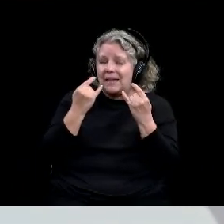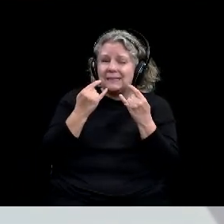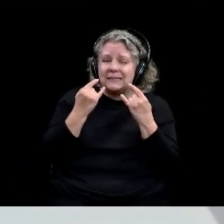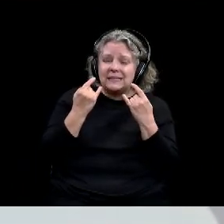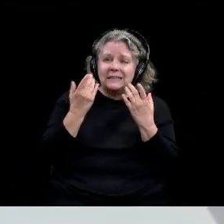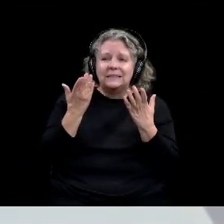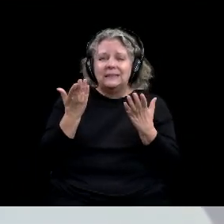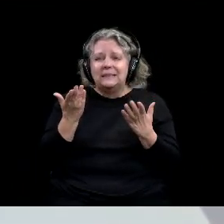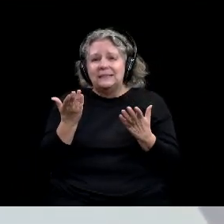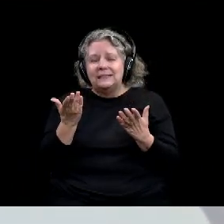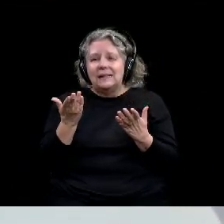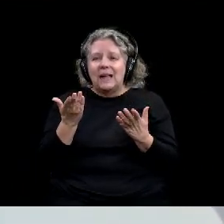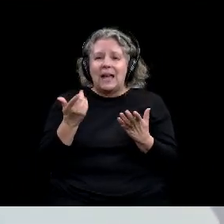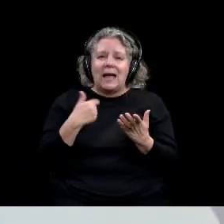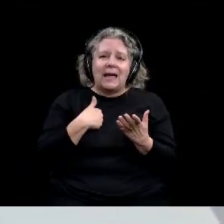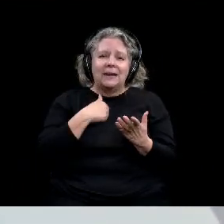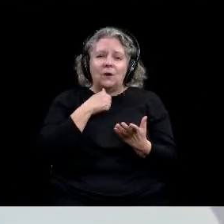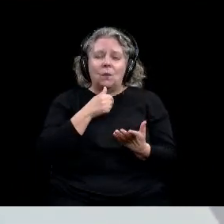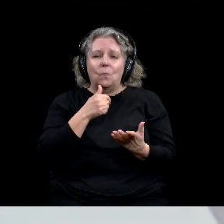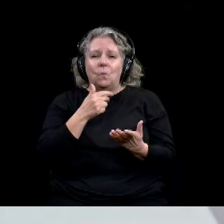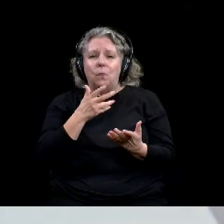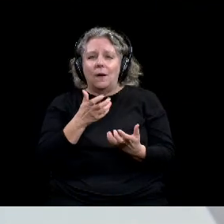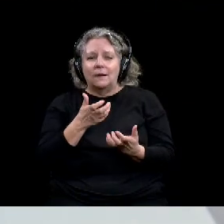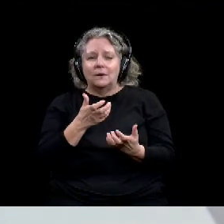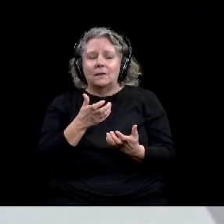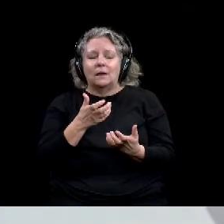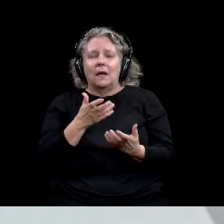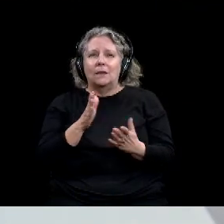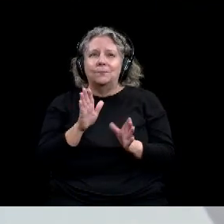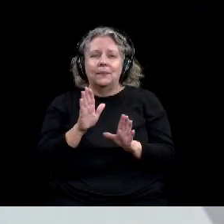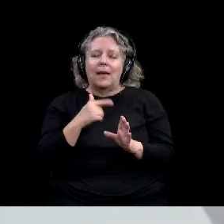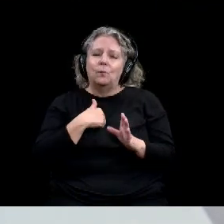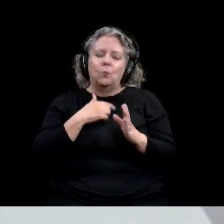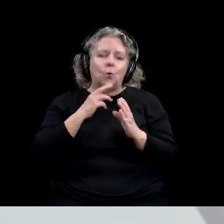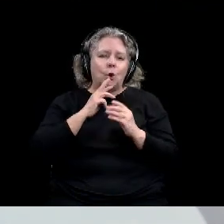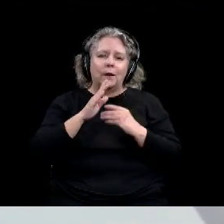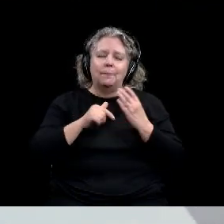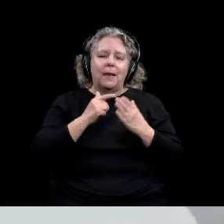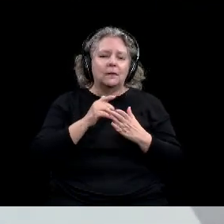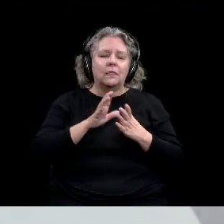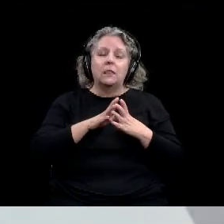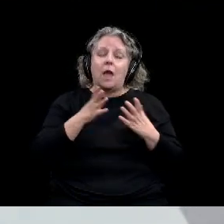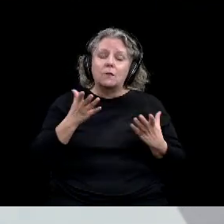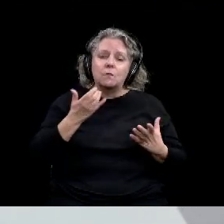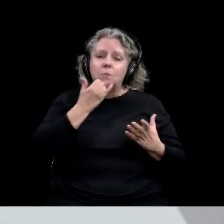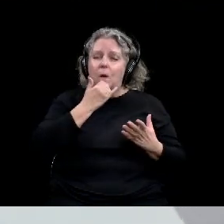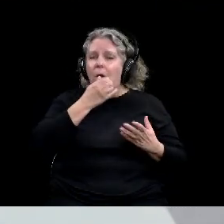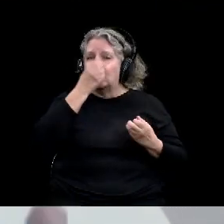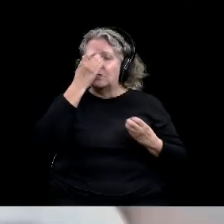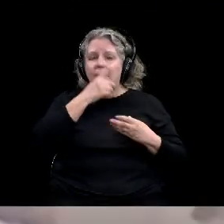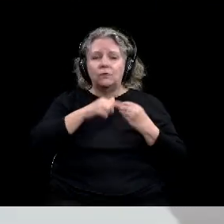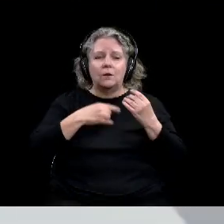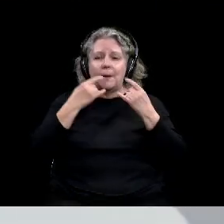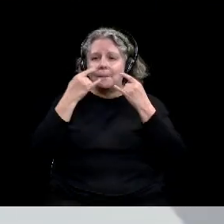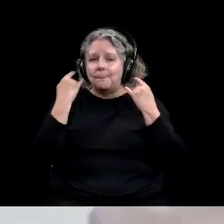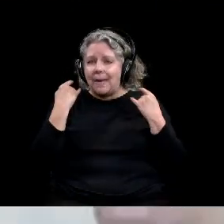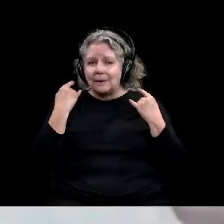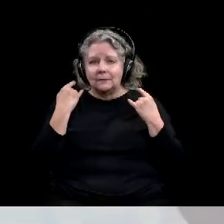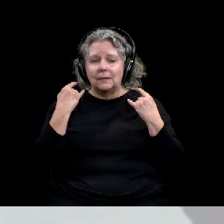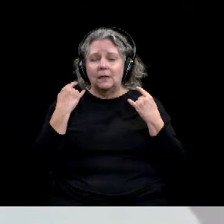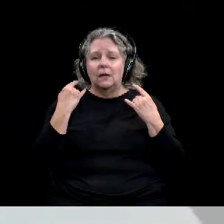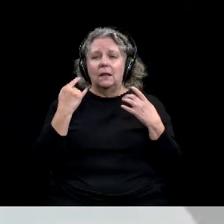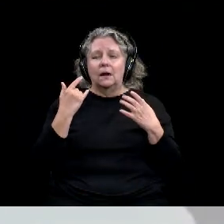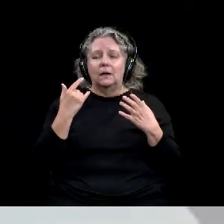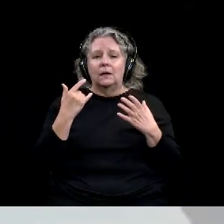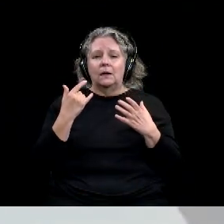is that there's been so much misinformation about masking in the community, and really just the community finally as